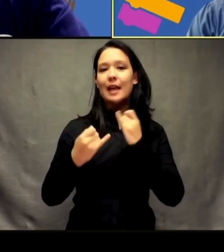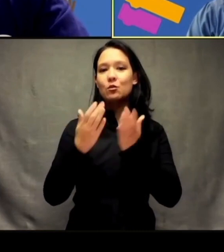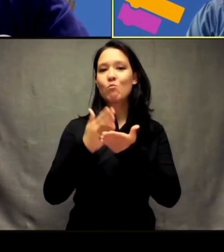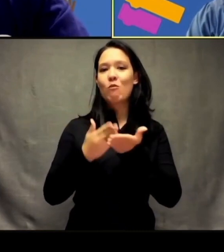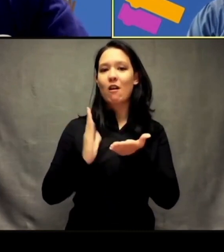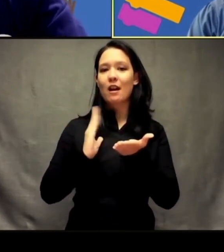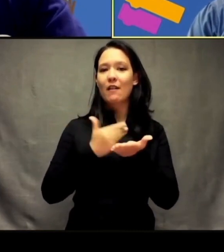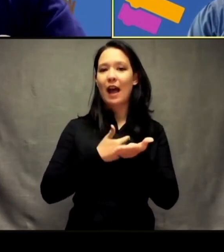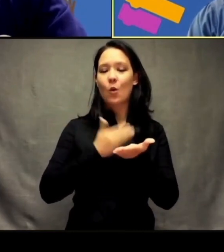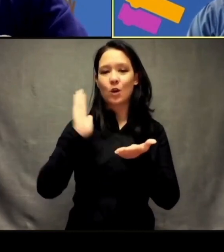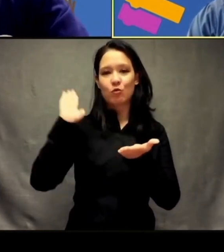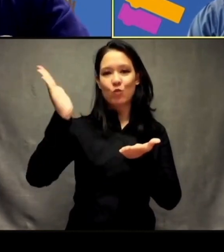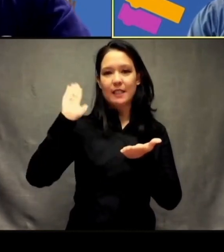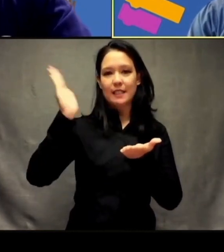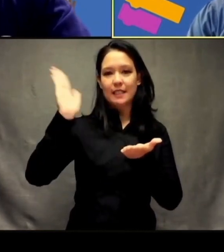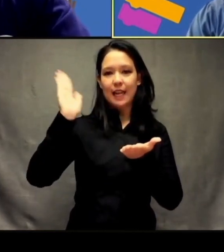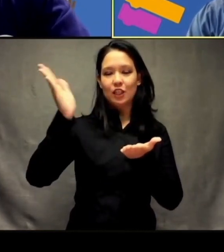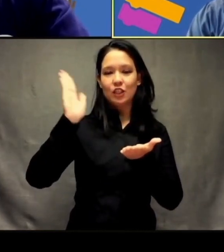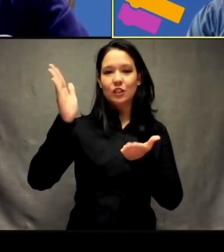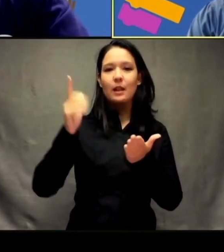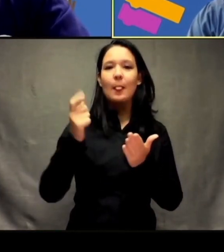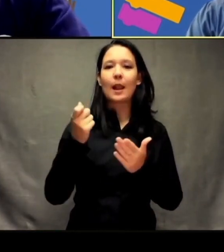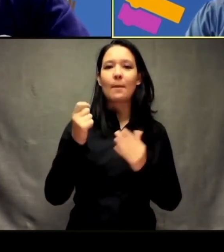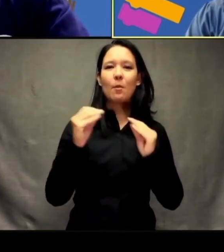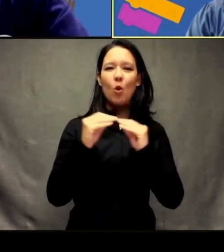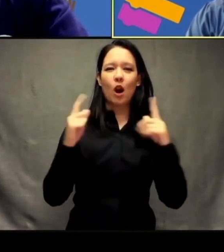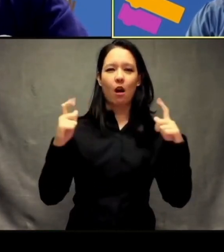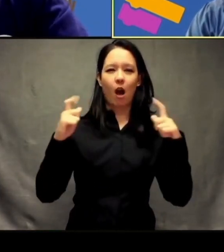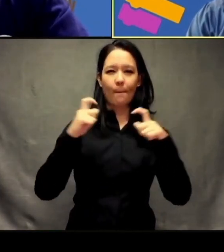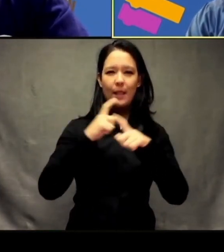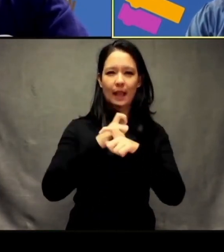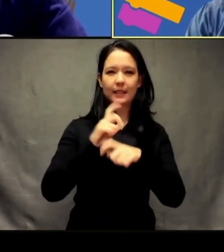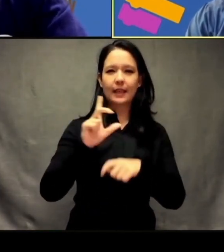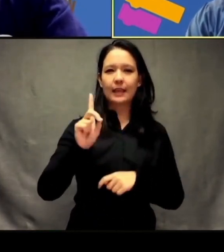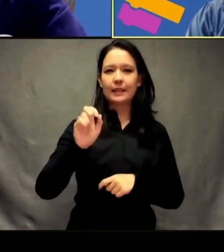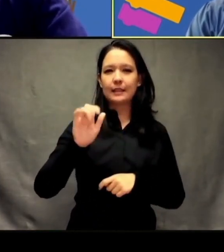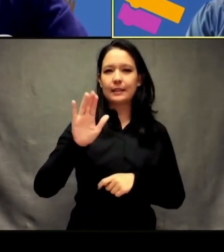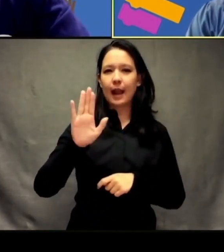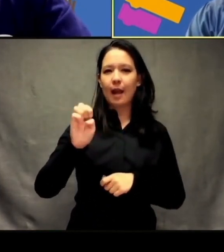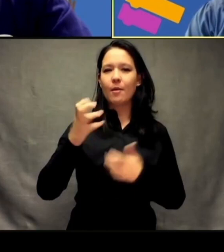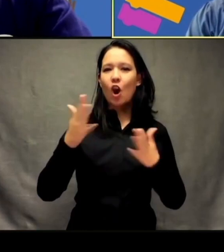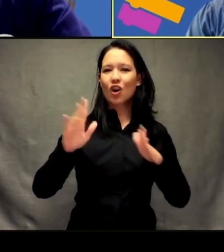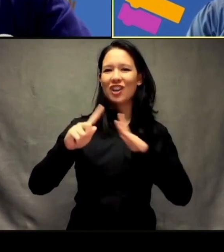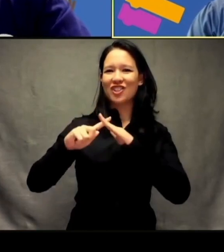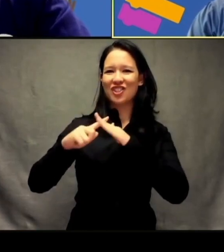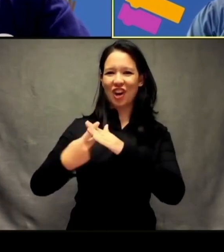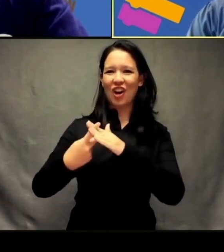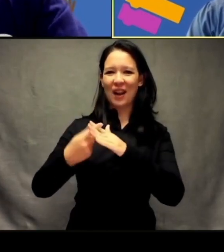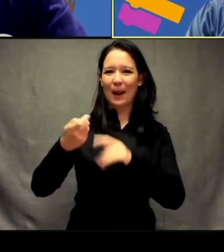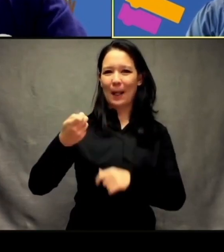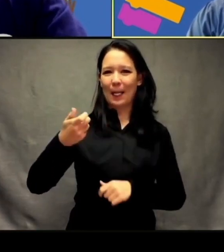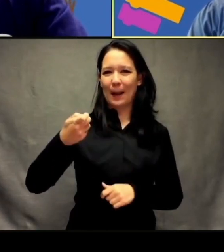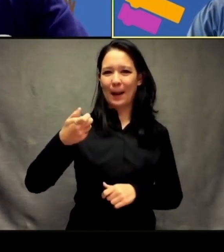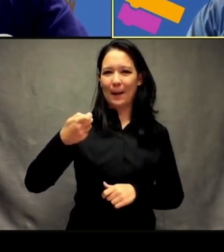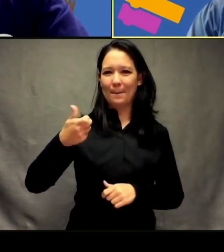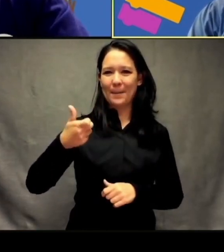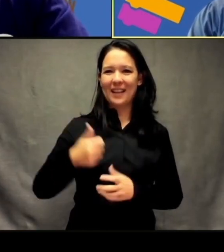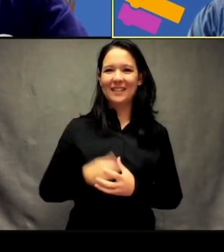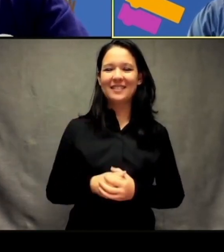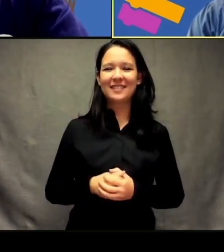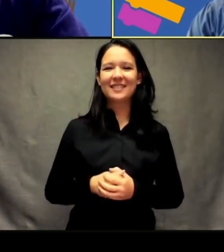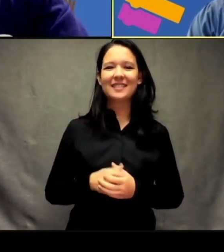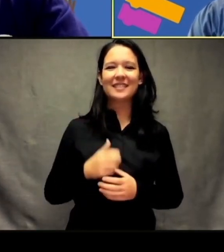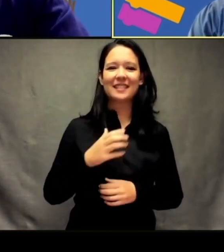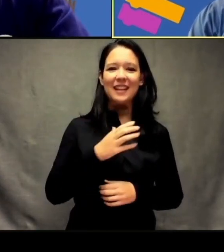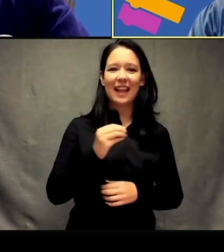our presentation today, which is a little bit more complex. Debbie kind of got us started with that, and as well as